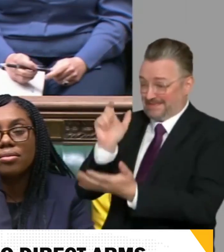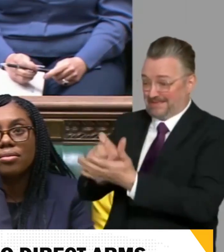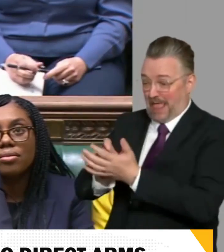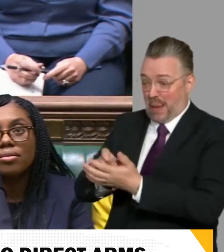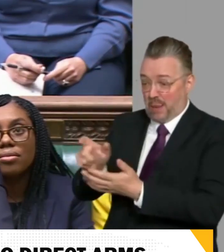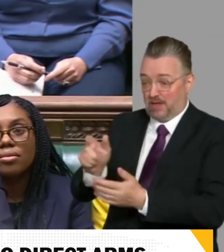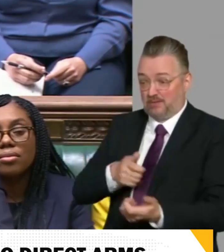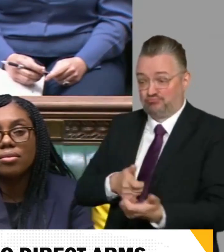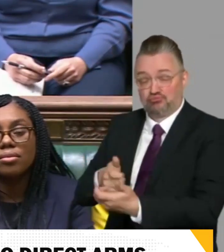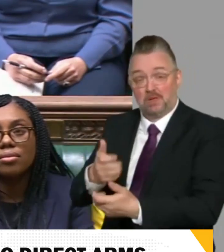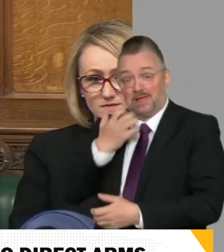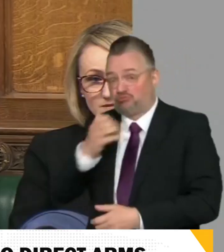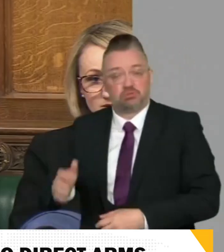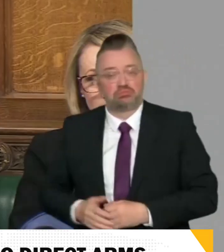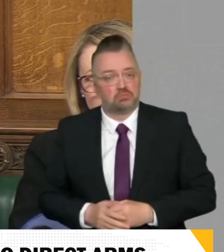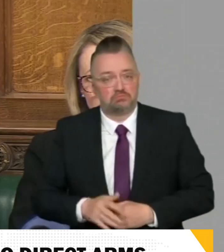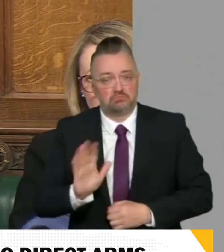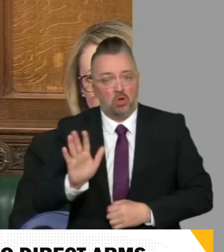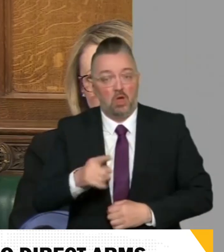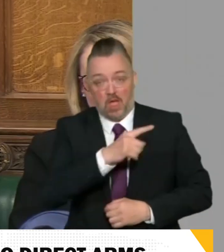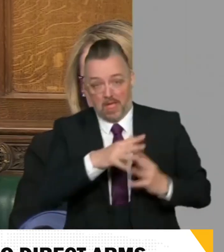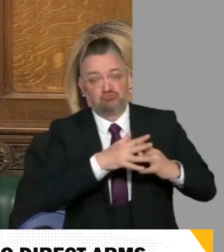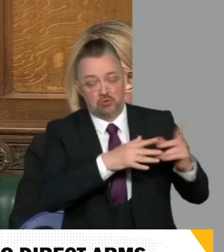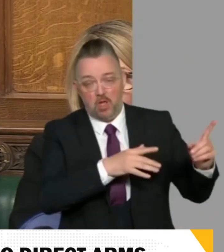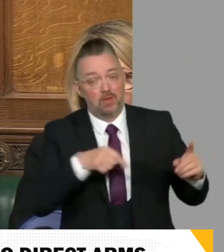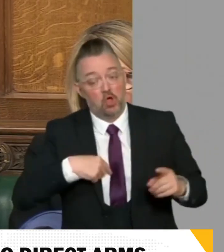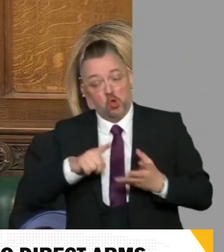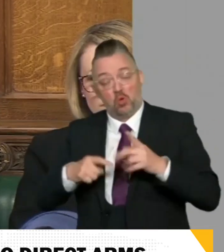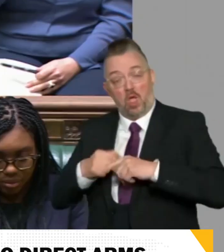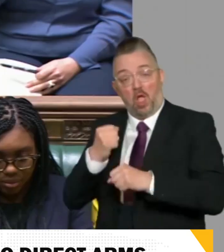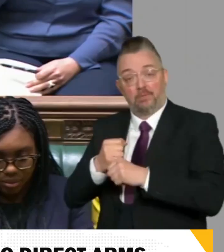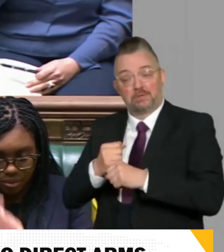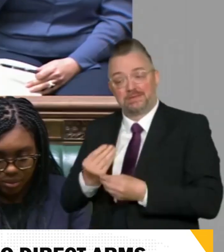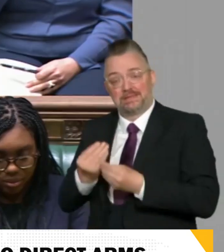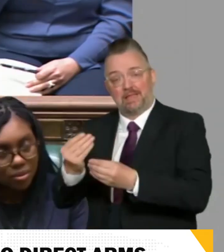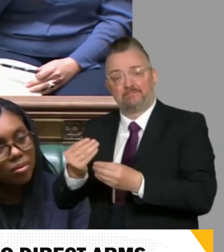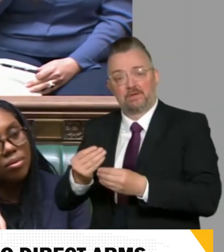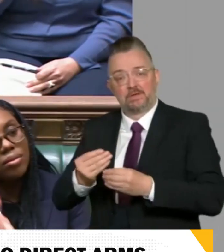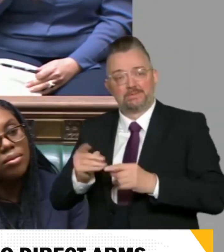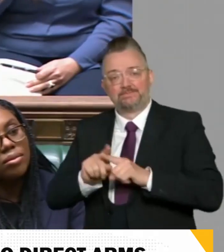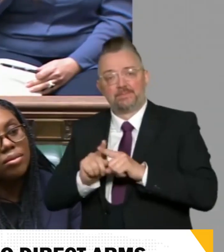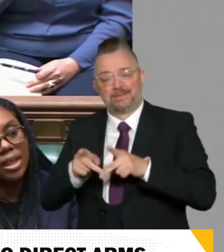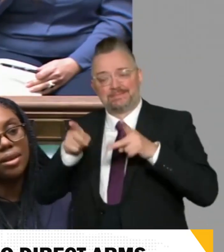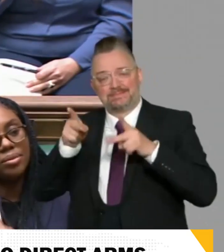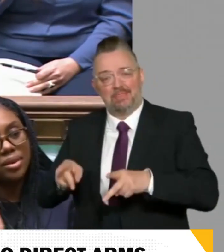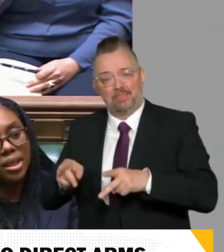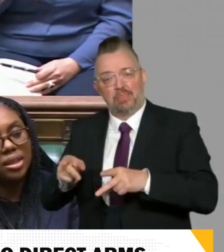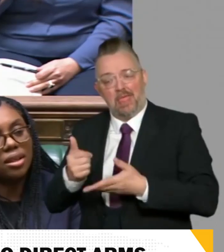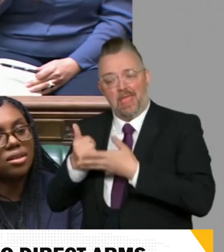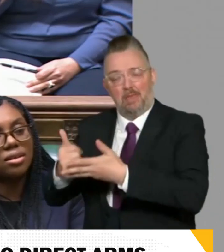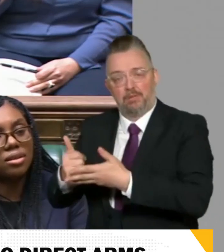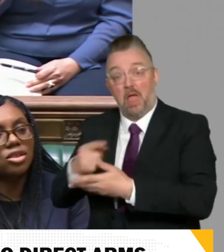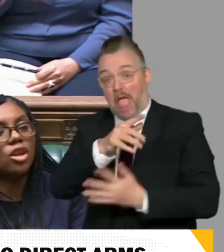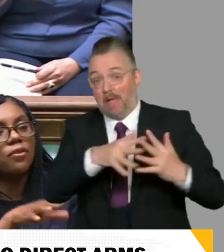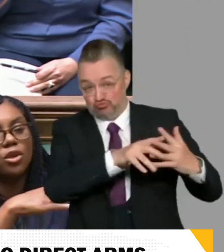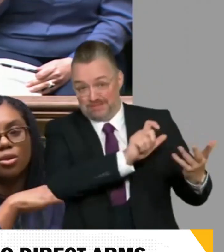UK government offer any military lethal aid packages to Israel as the US does. So he should not conflate these issues. As part